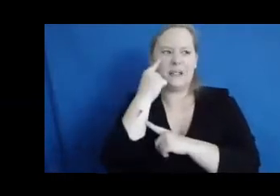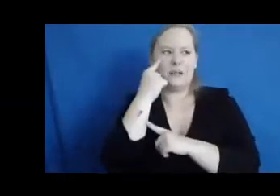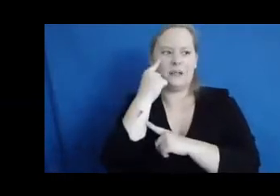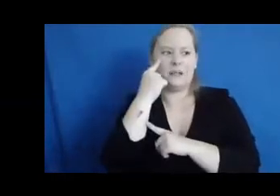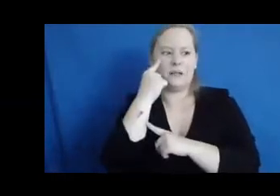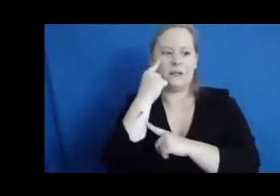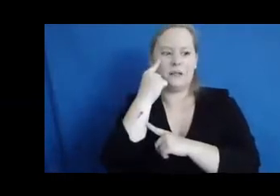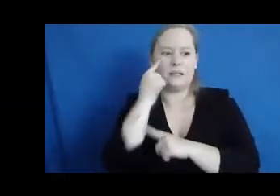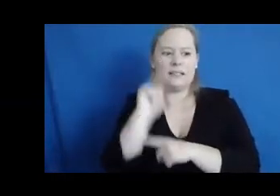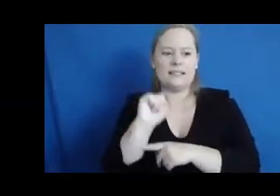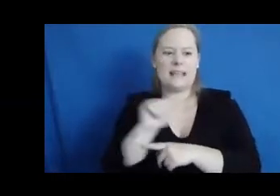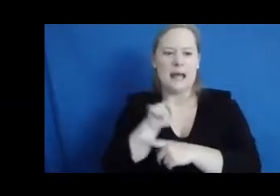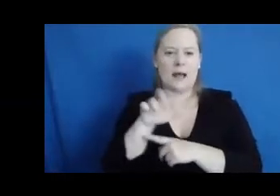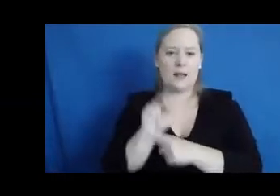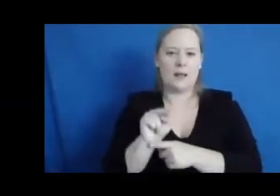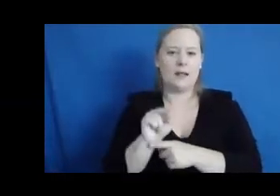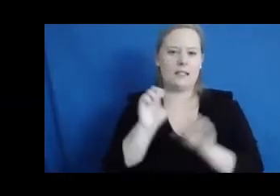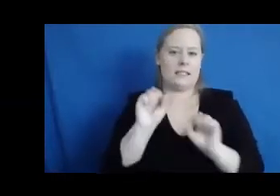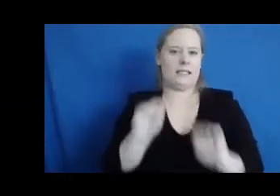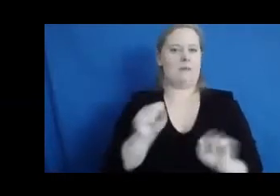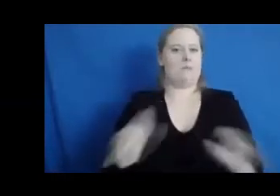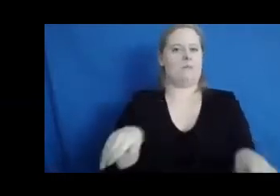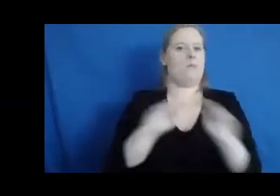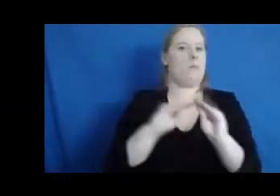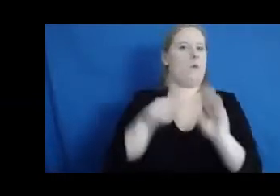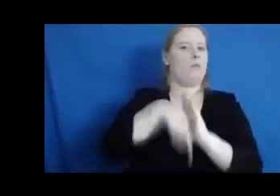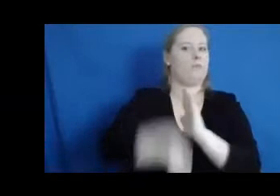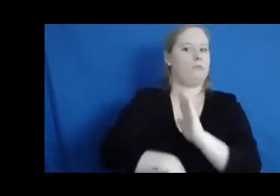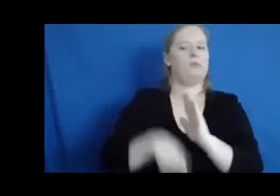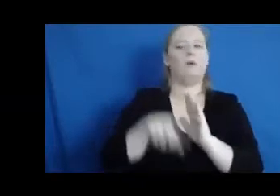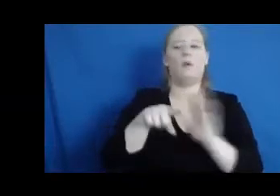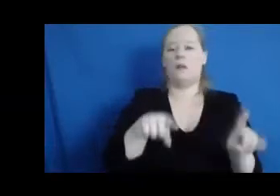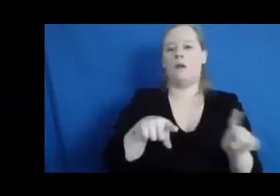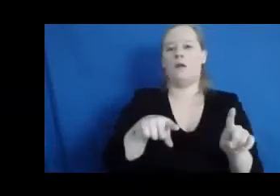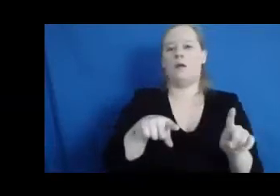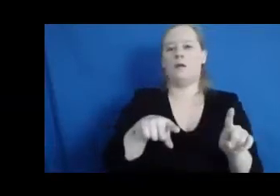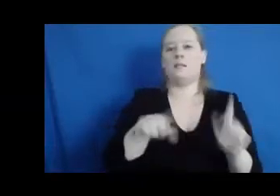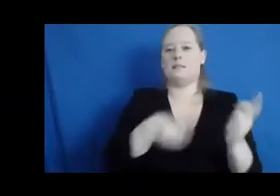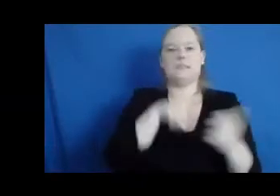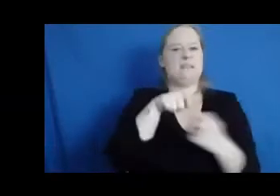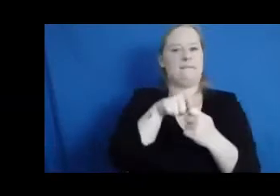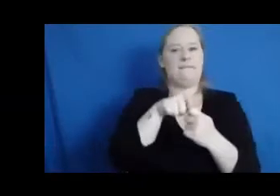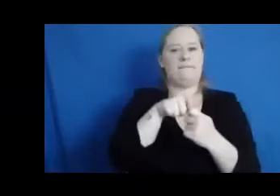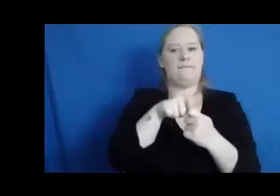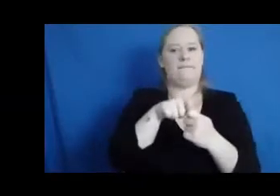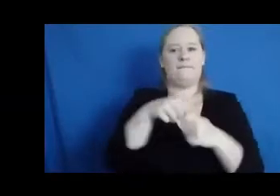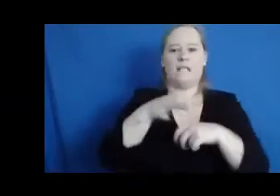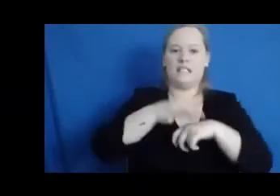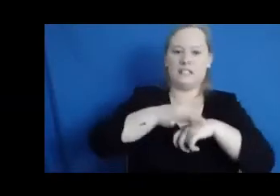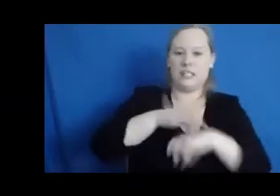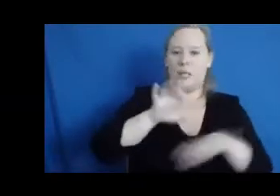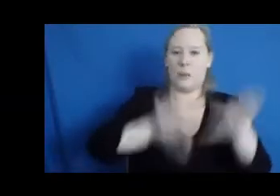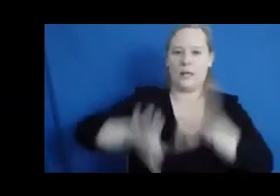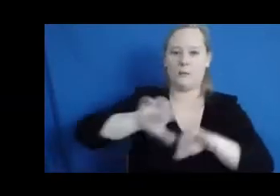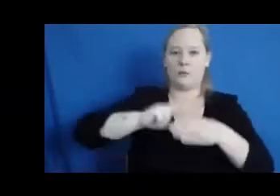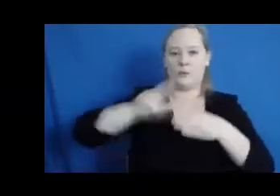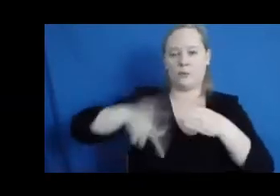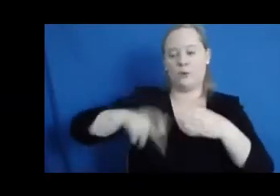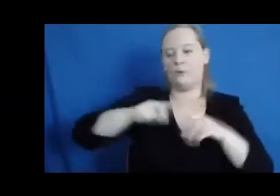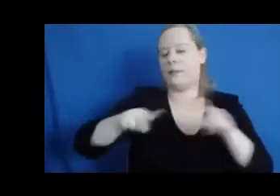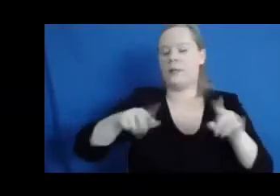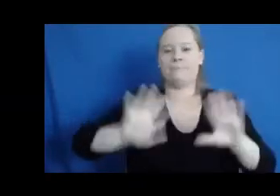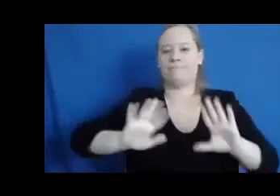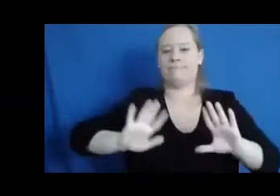Talon would be able to get into a lot more detail about specific geochemistry results, but I think that